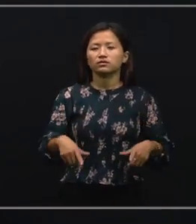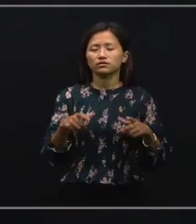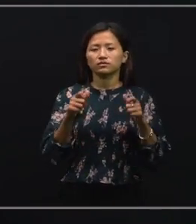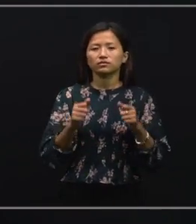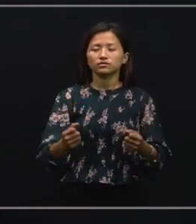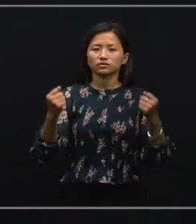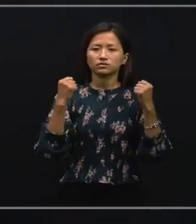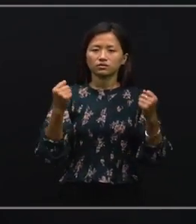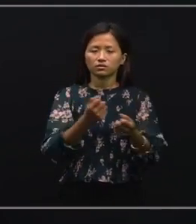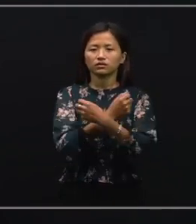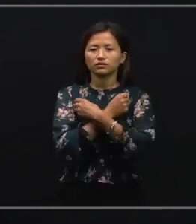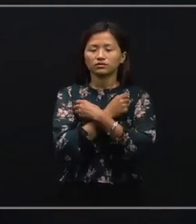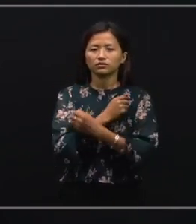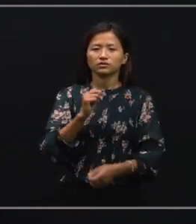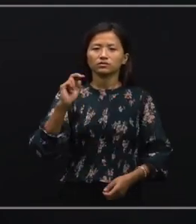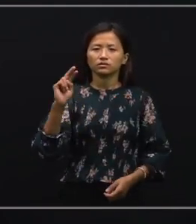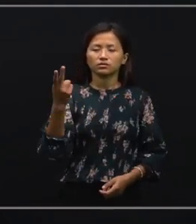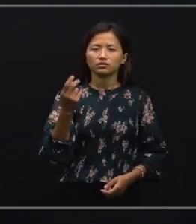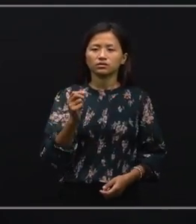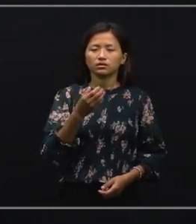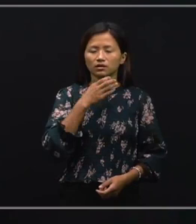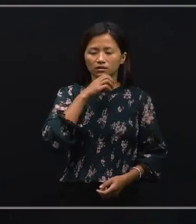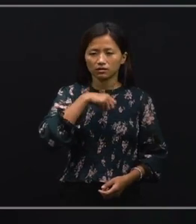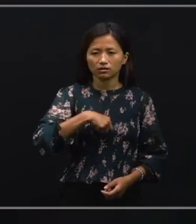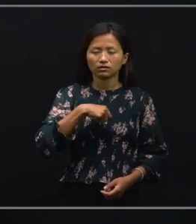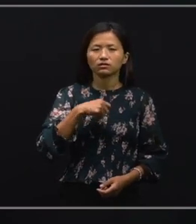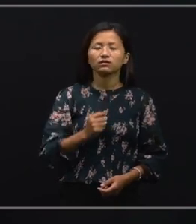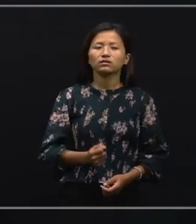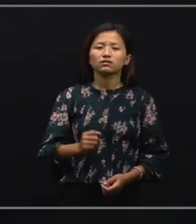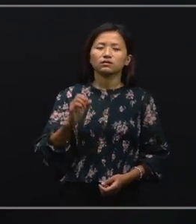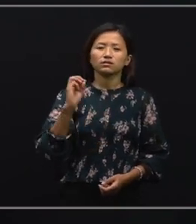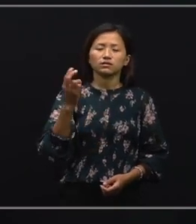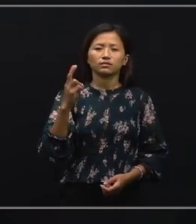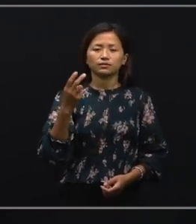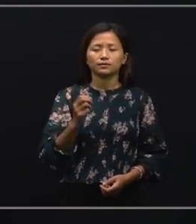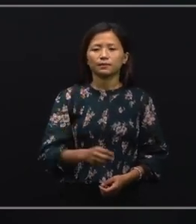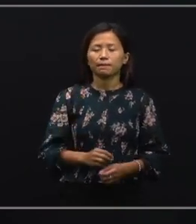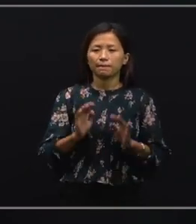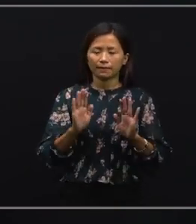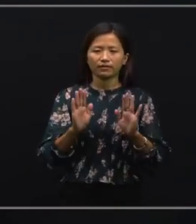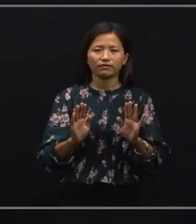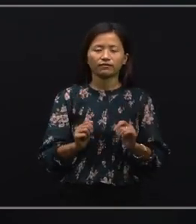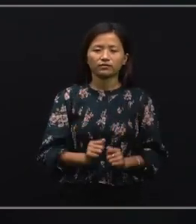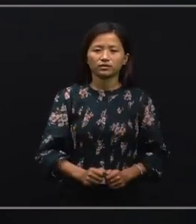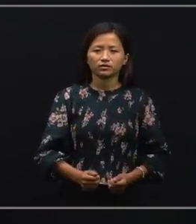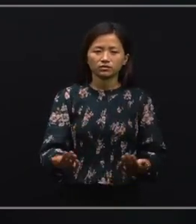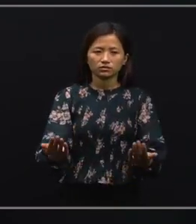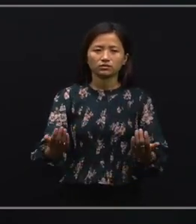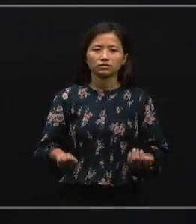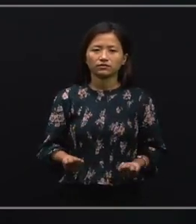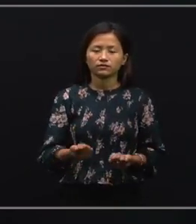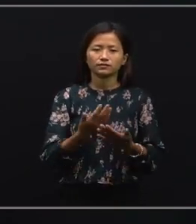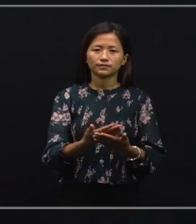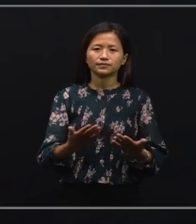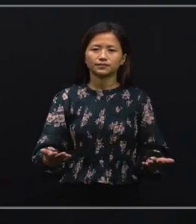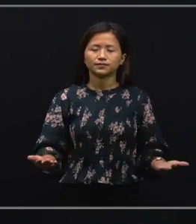because he saw the strong love that these two young couple had, these two couple had within them. He wanted to save them.